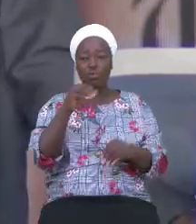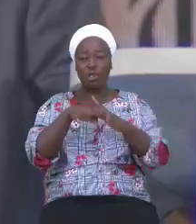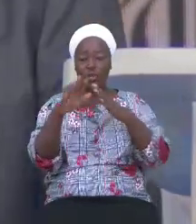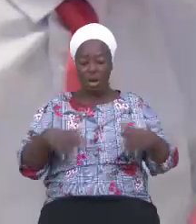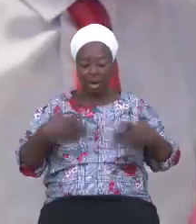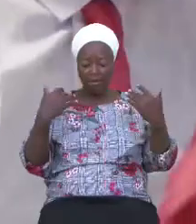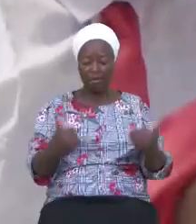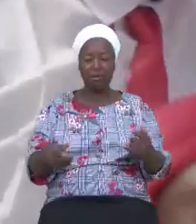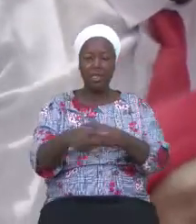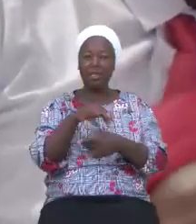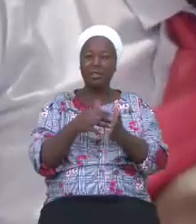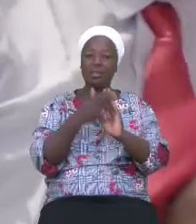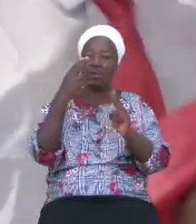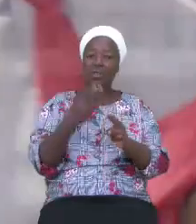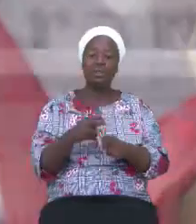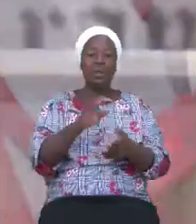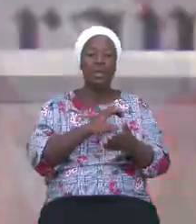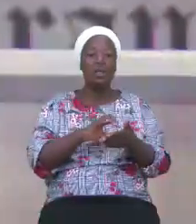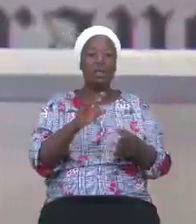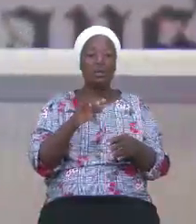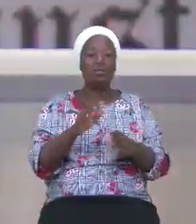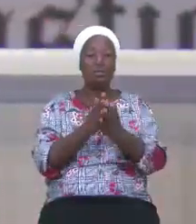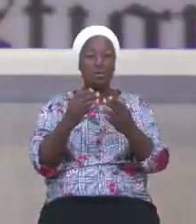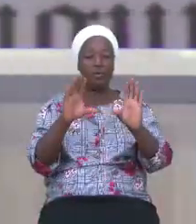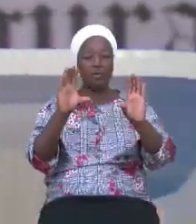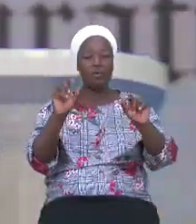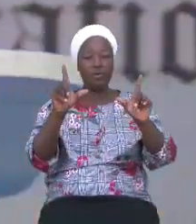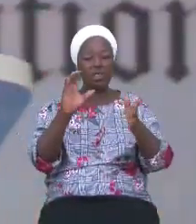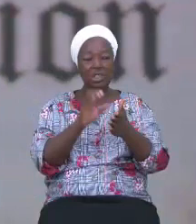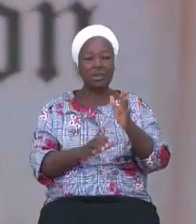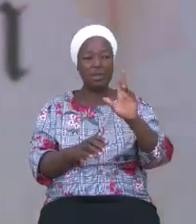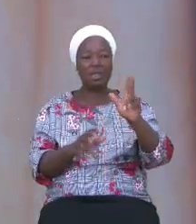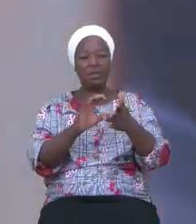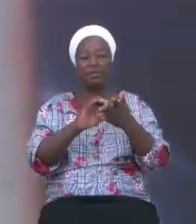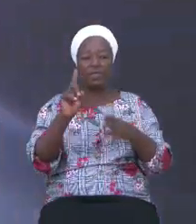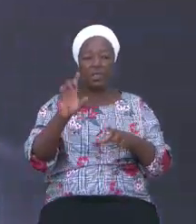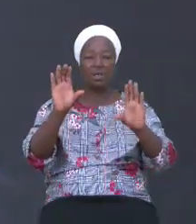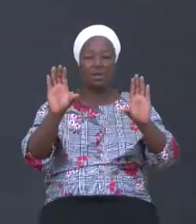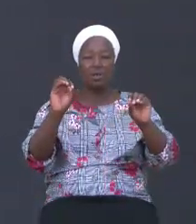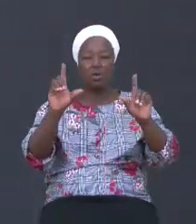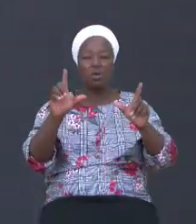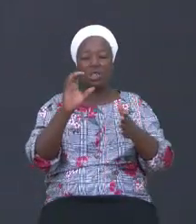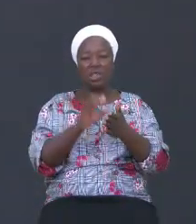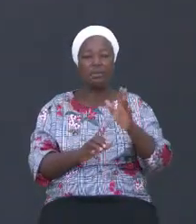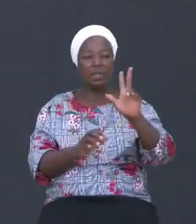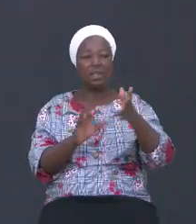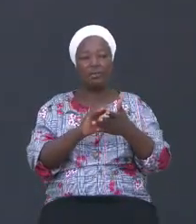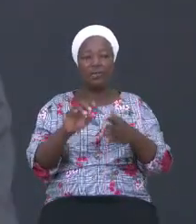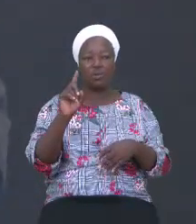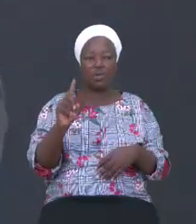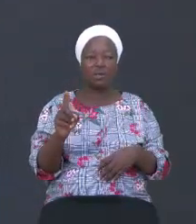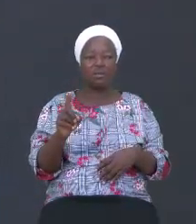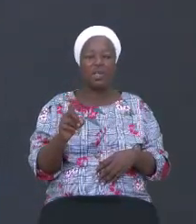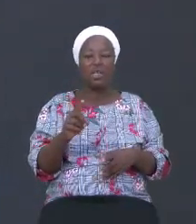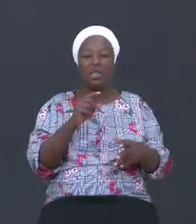in Jesus' name. Colossians chapter 3, and I'm reading from verse 1. Colossians chapter 3, we're looking at verse